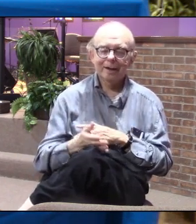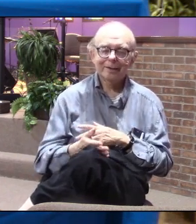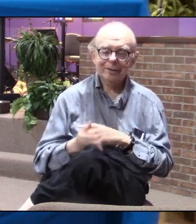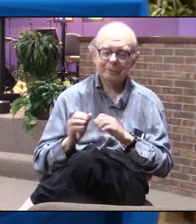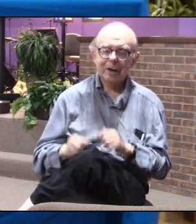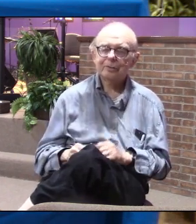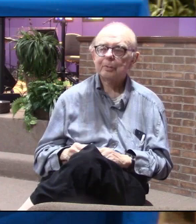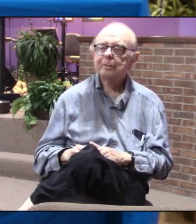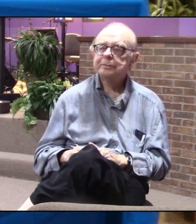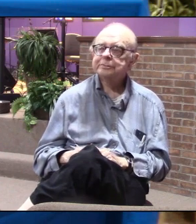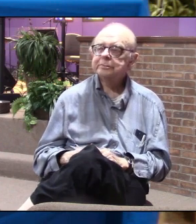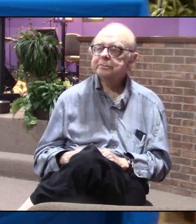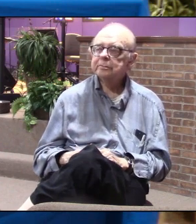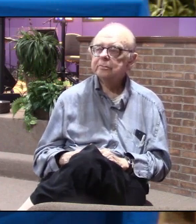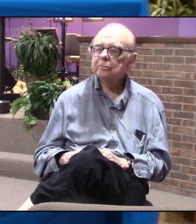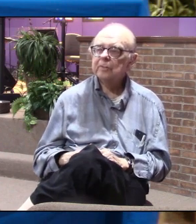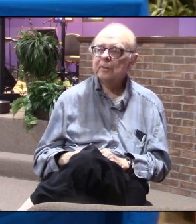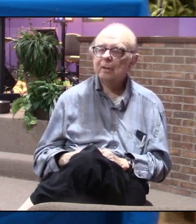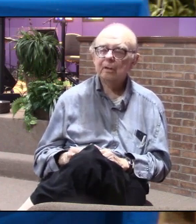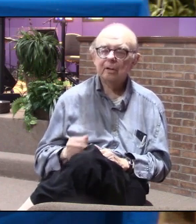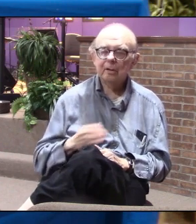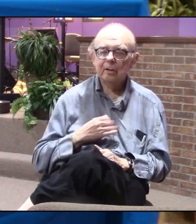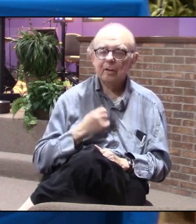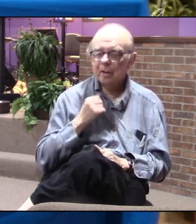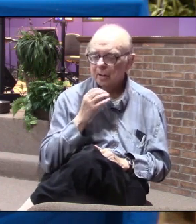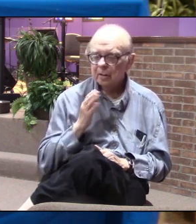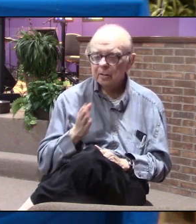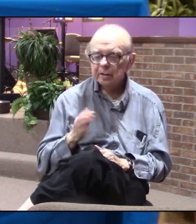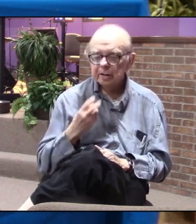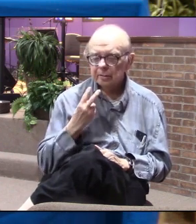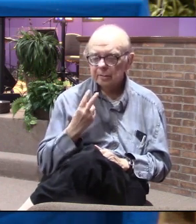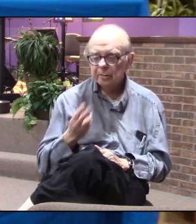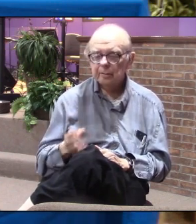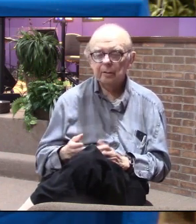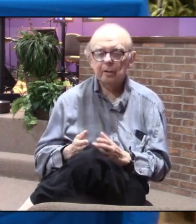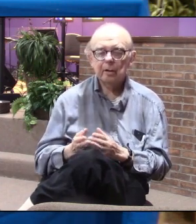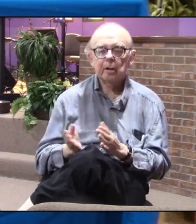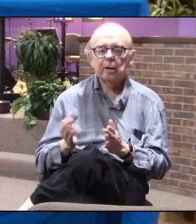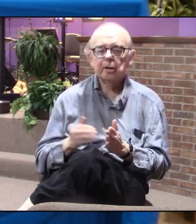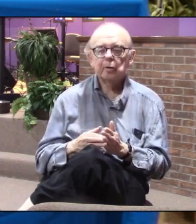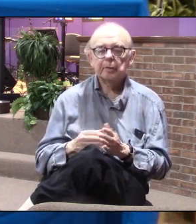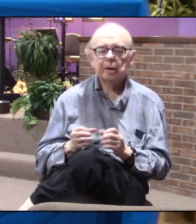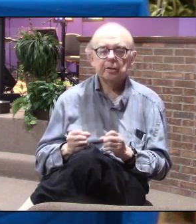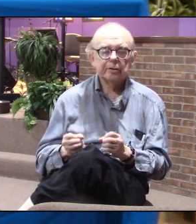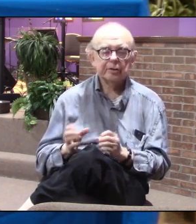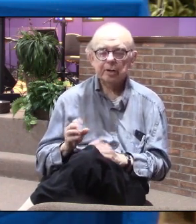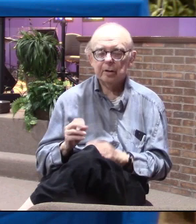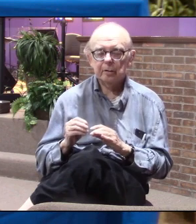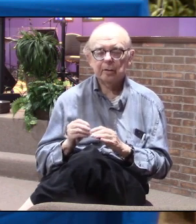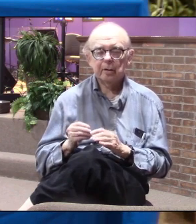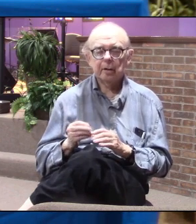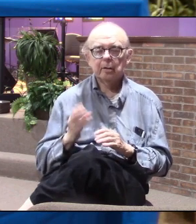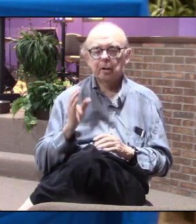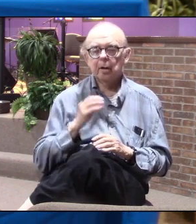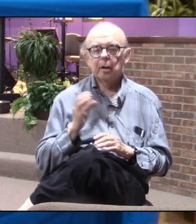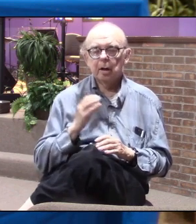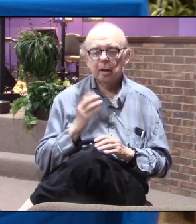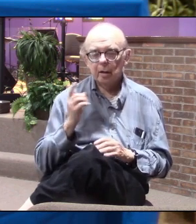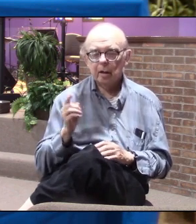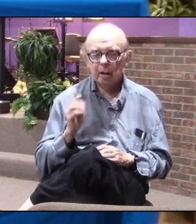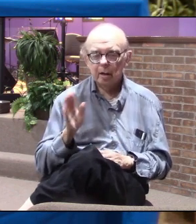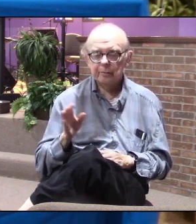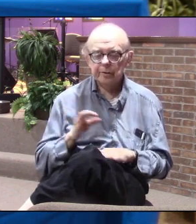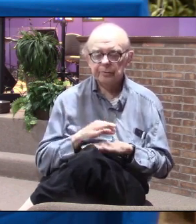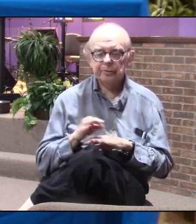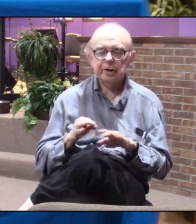can. He wasn't looking for a boat to get back on the sea. He was looking for his